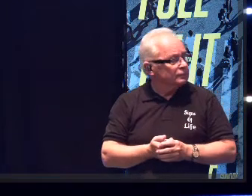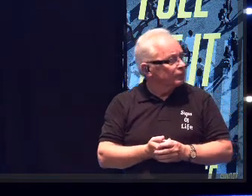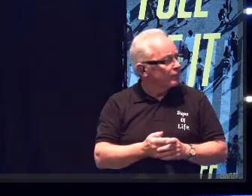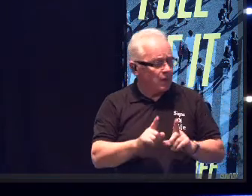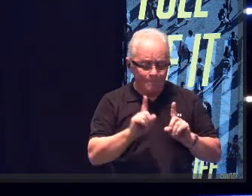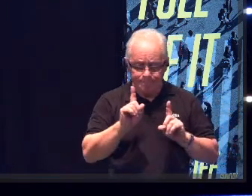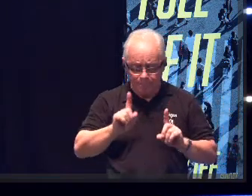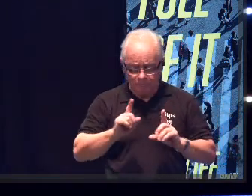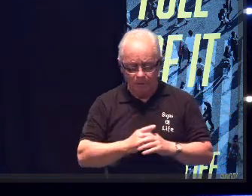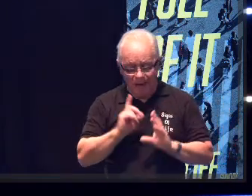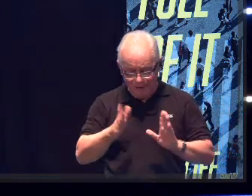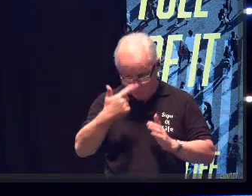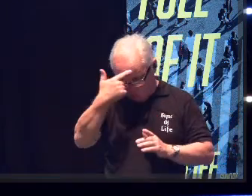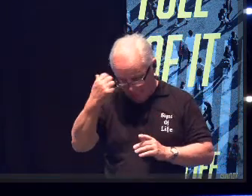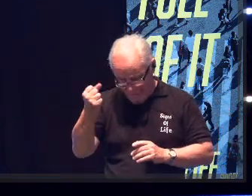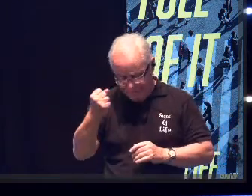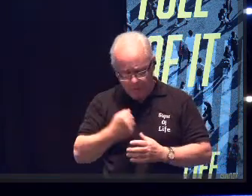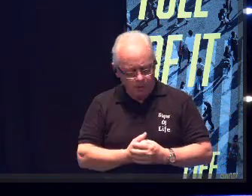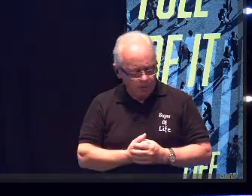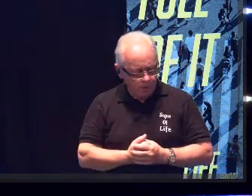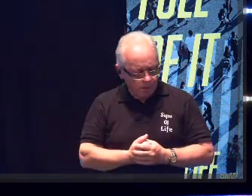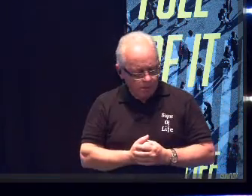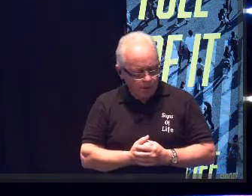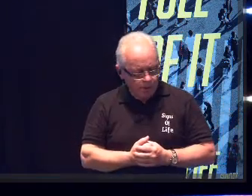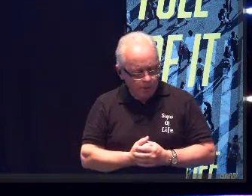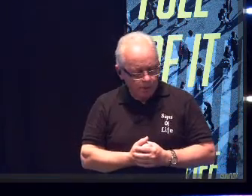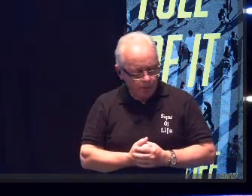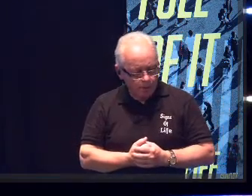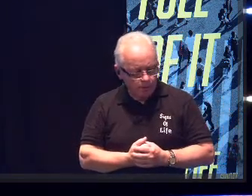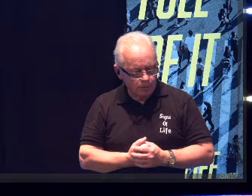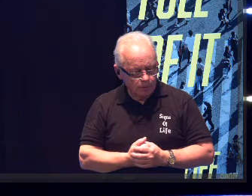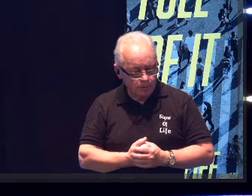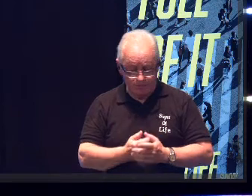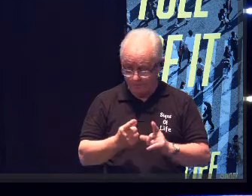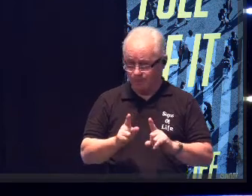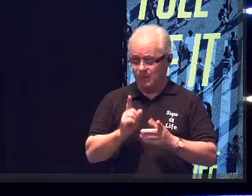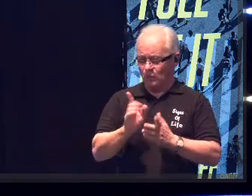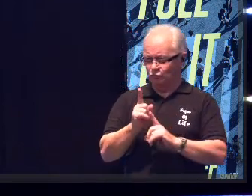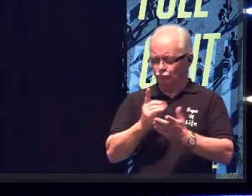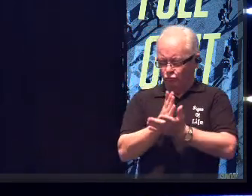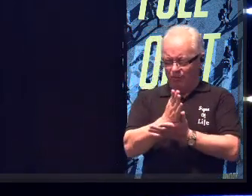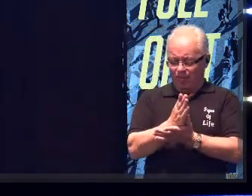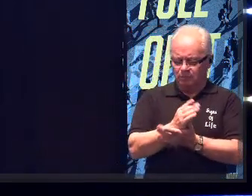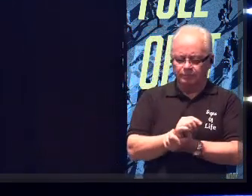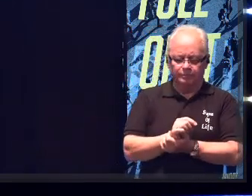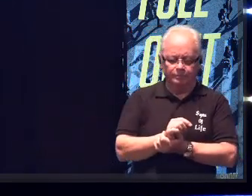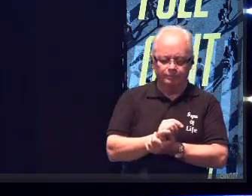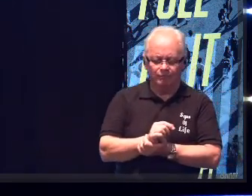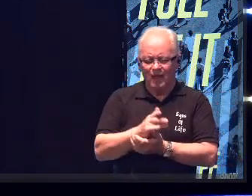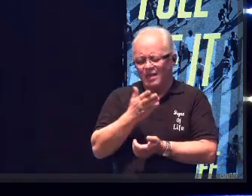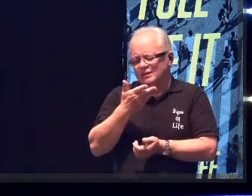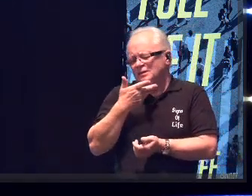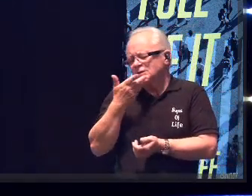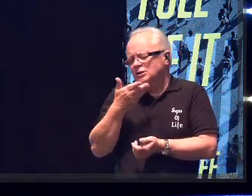But here's the thing. The reality is, no matter